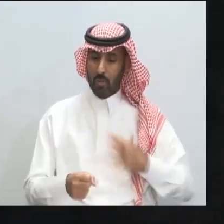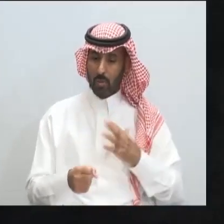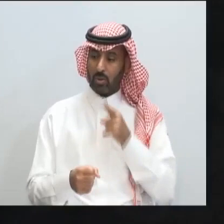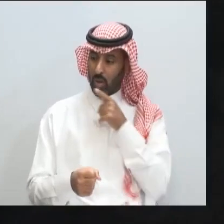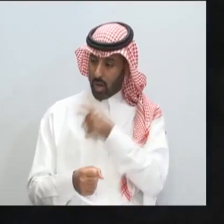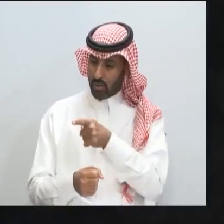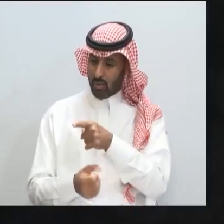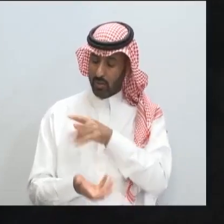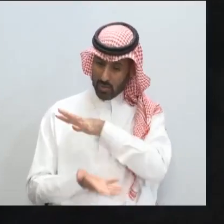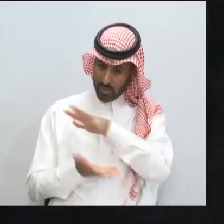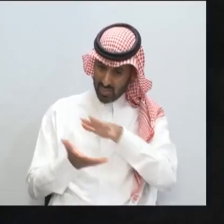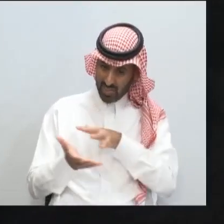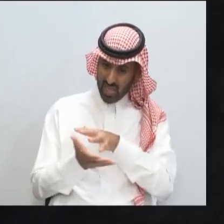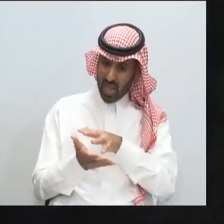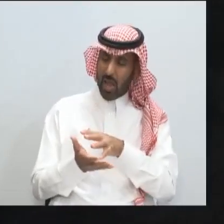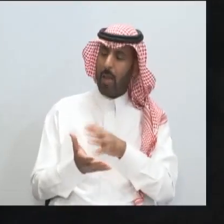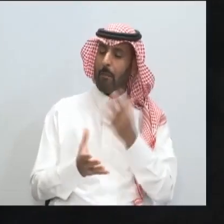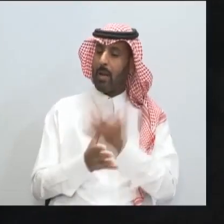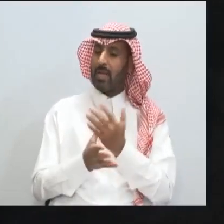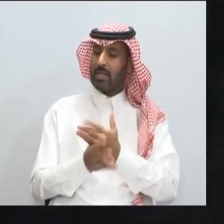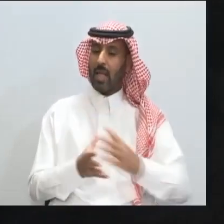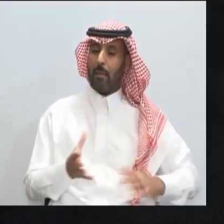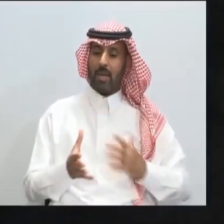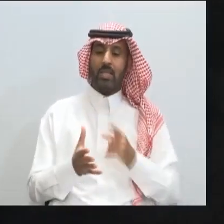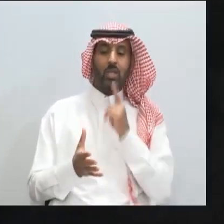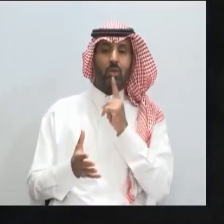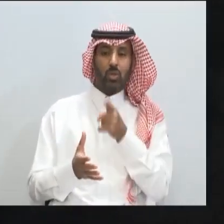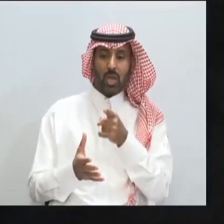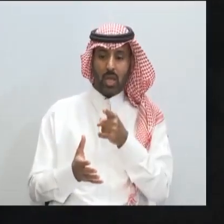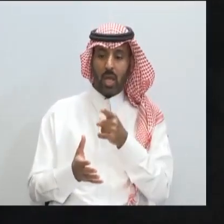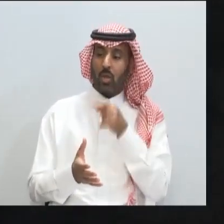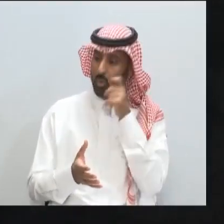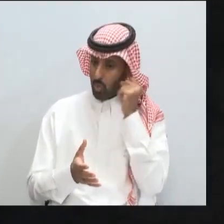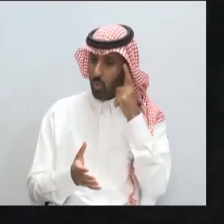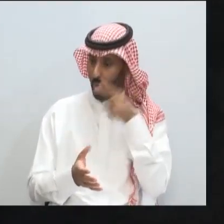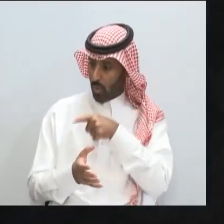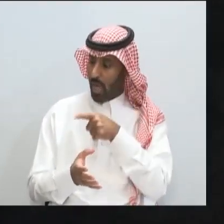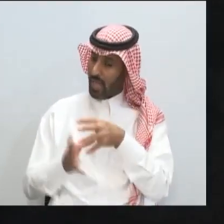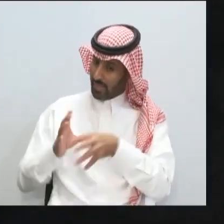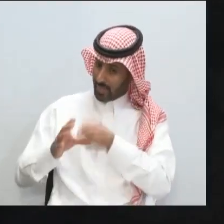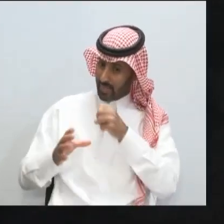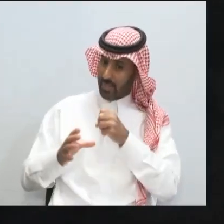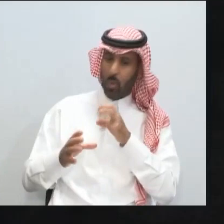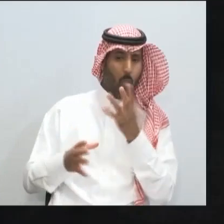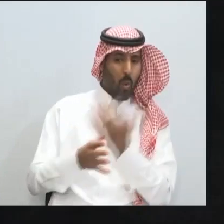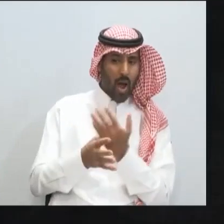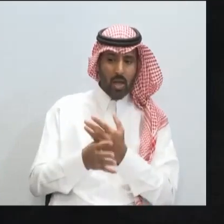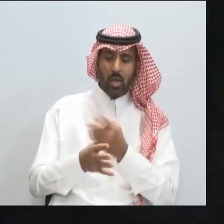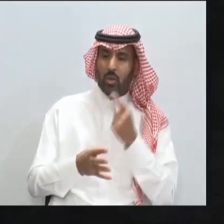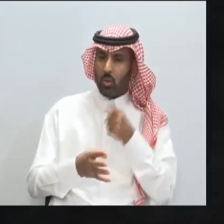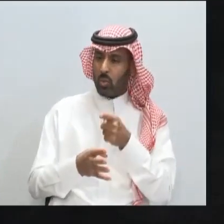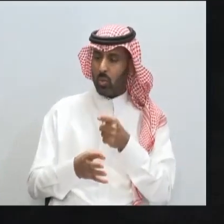trouble, because the manager will say, you know that he's stealing. Why didn't you tell me? So